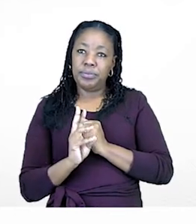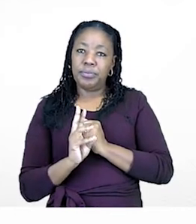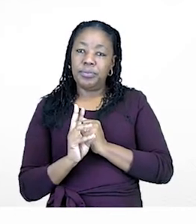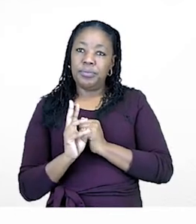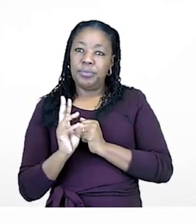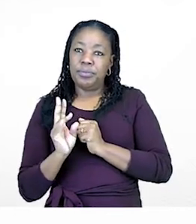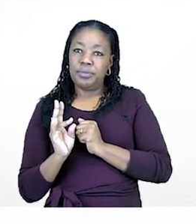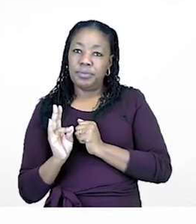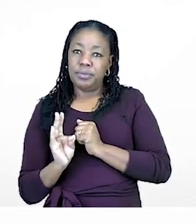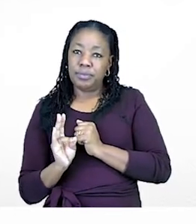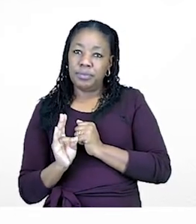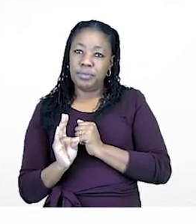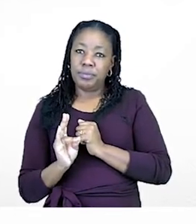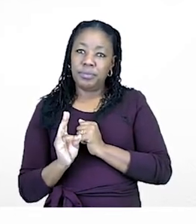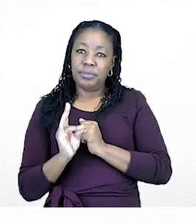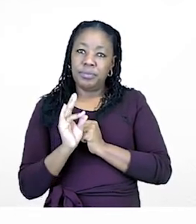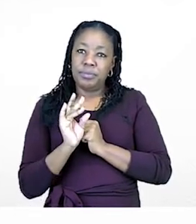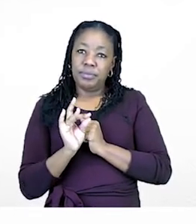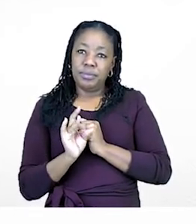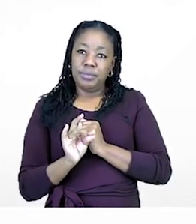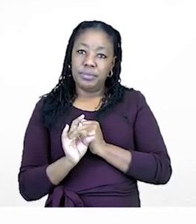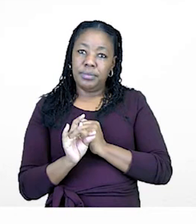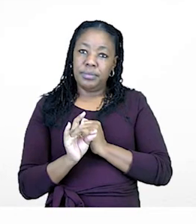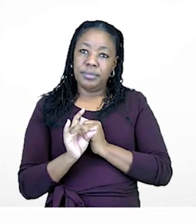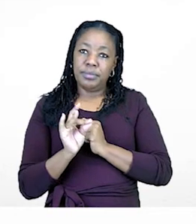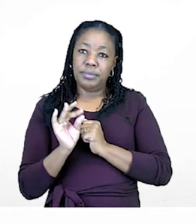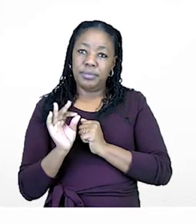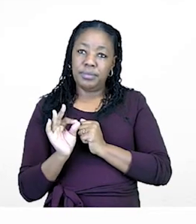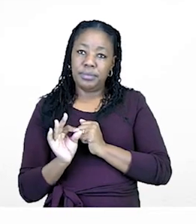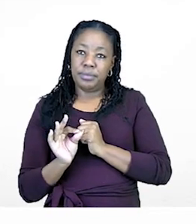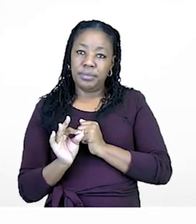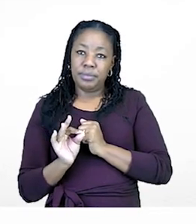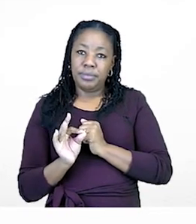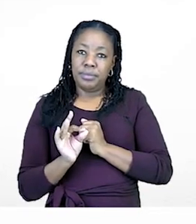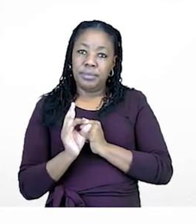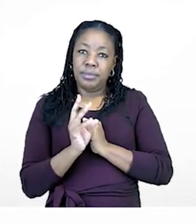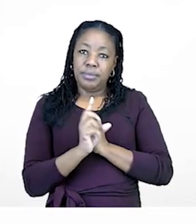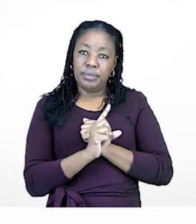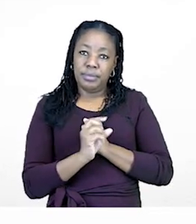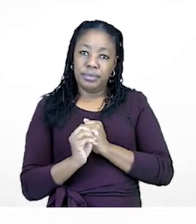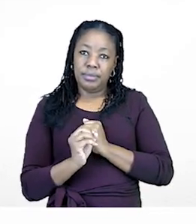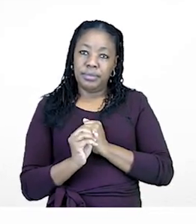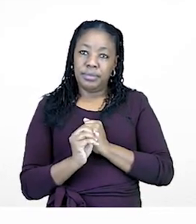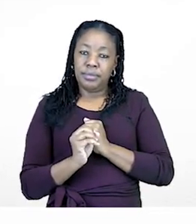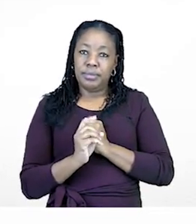6, 7, 8, 9,